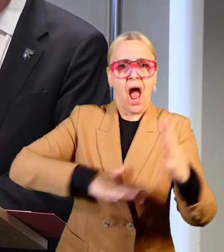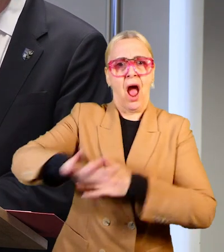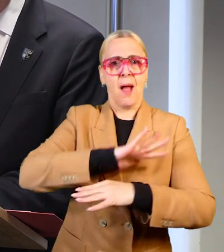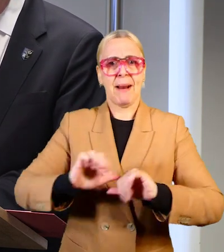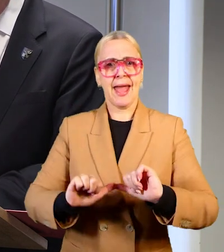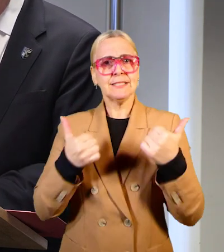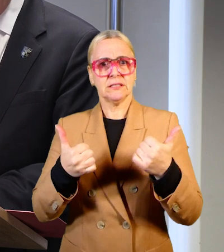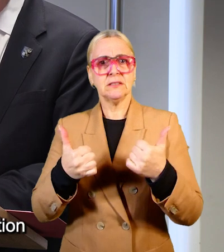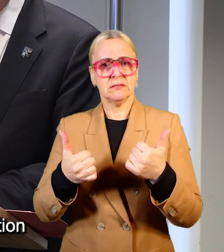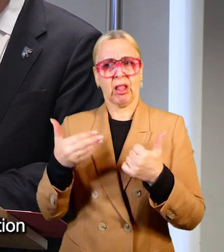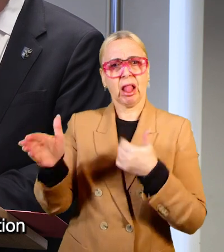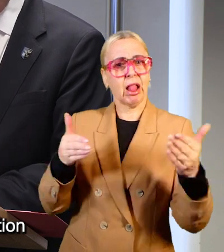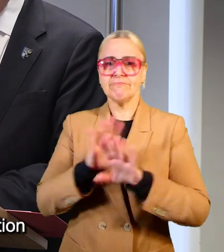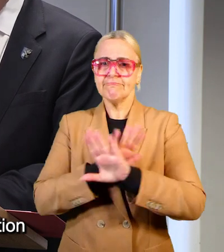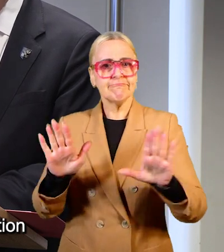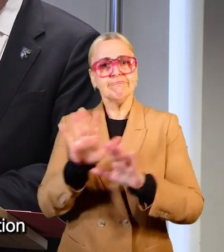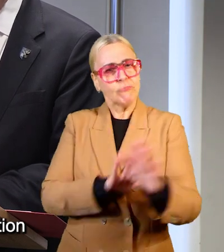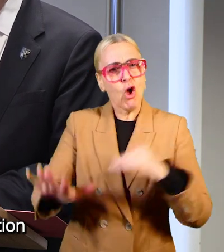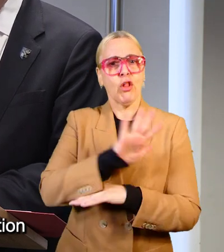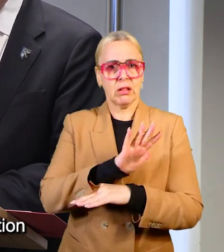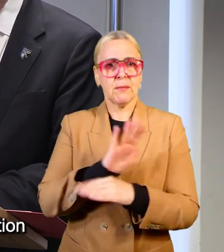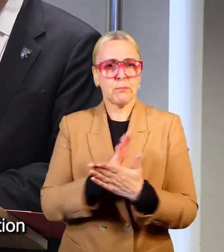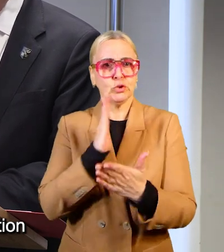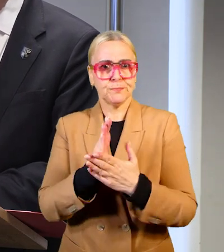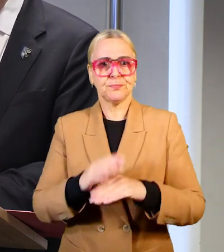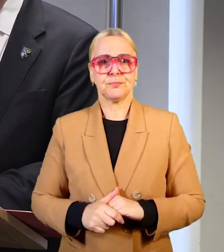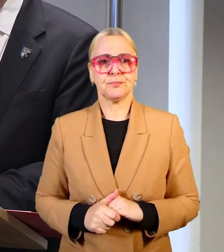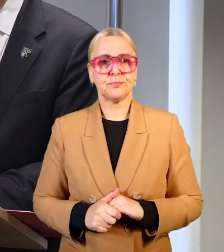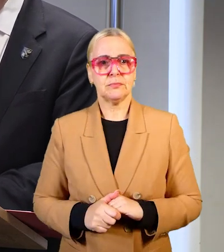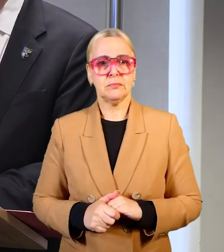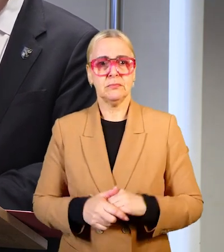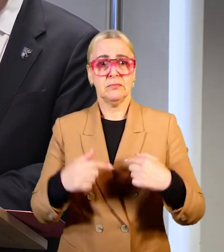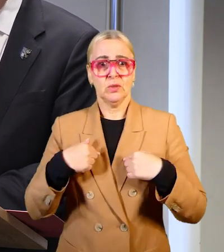here. And to support our mission and ambition